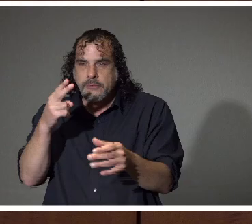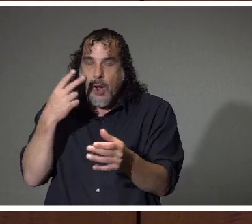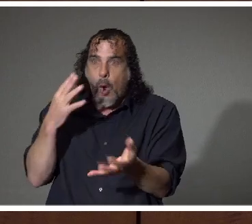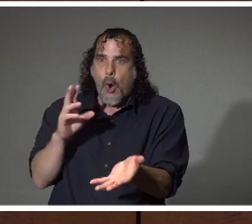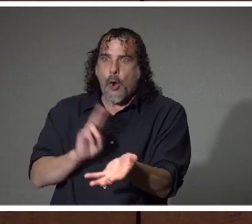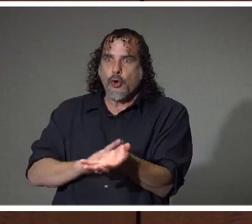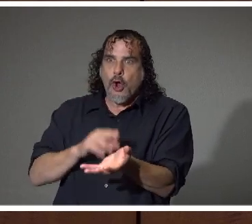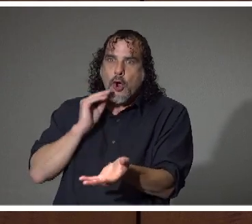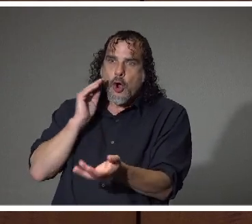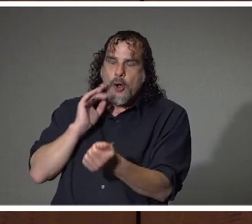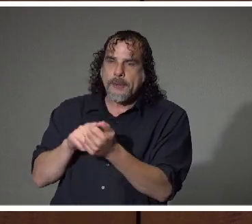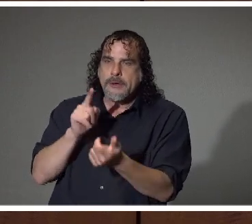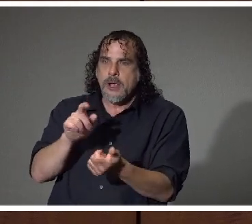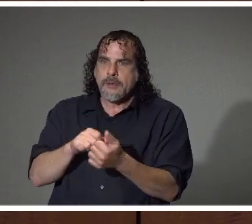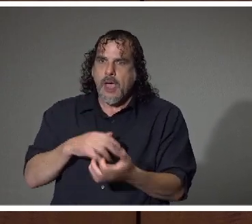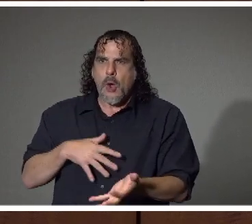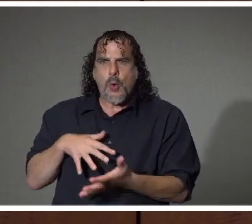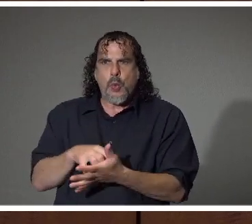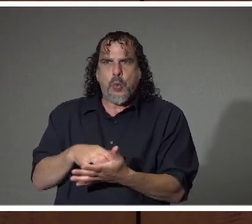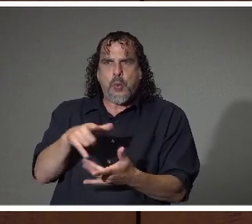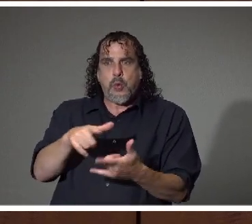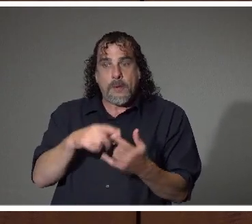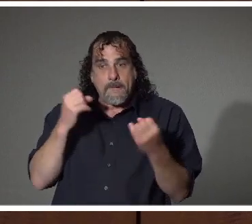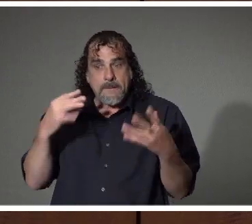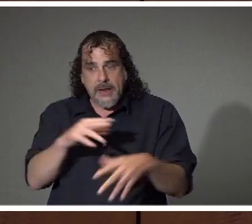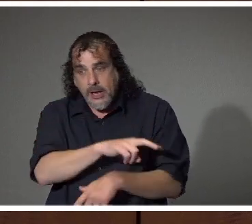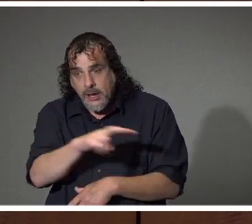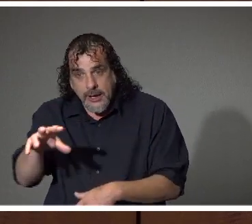settings where we know they're especially vulnerable, not only because